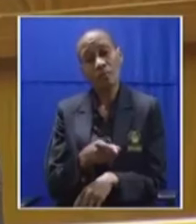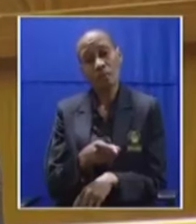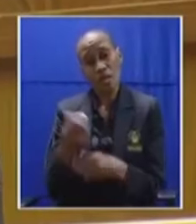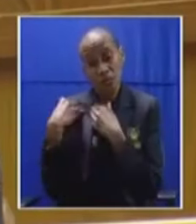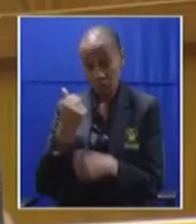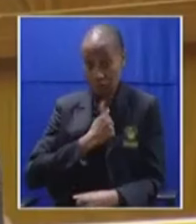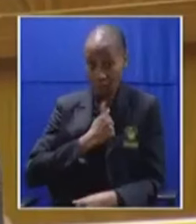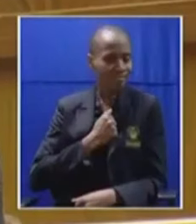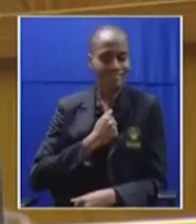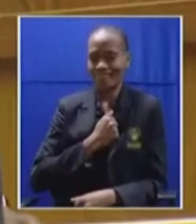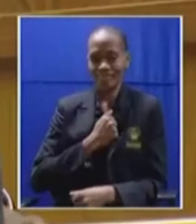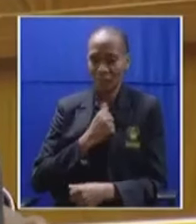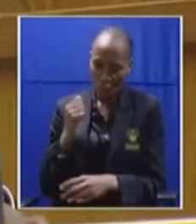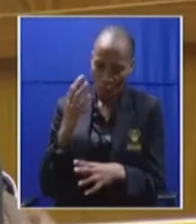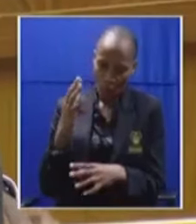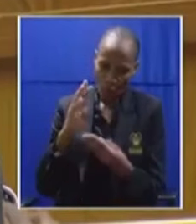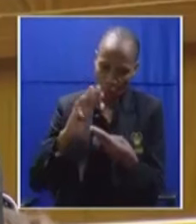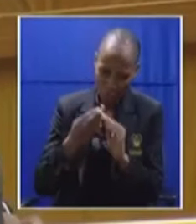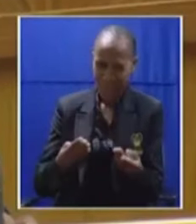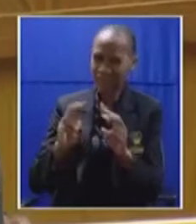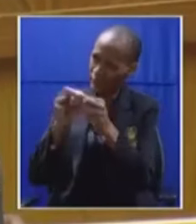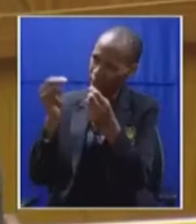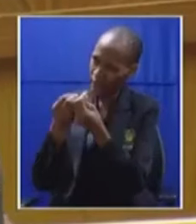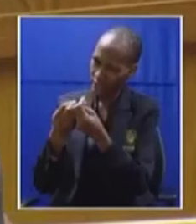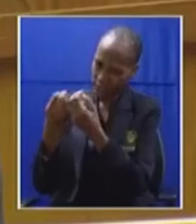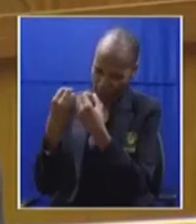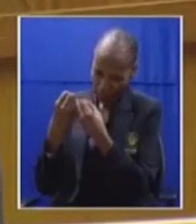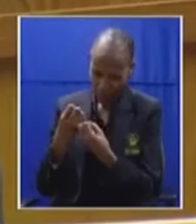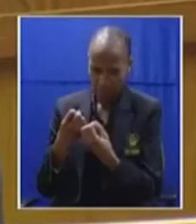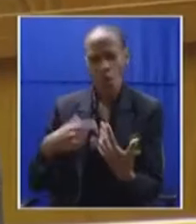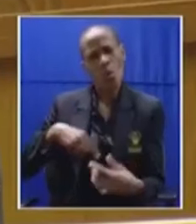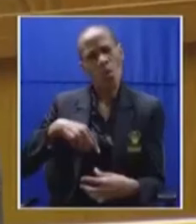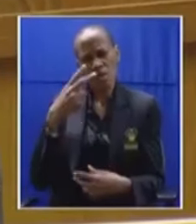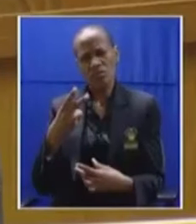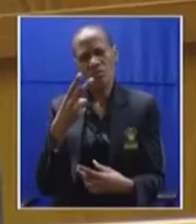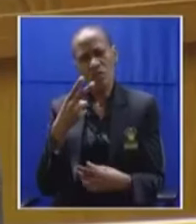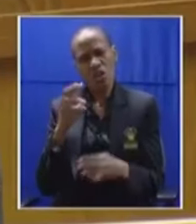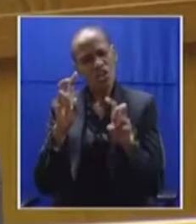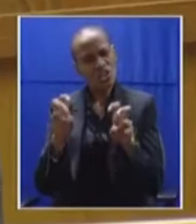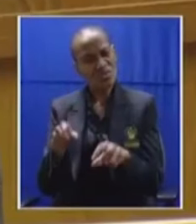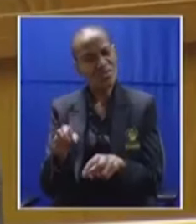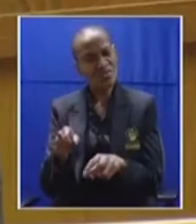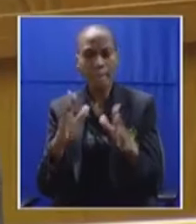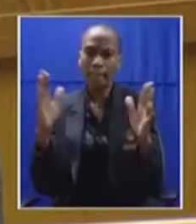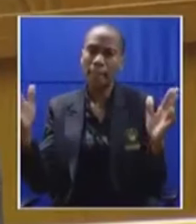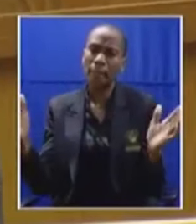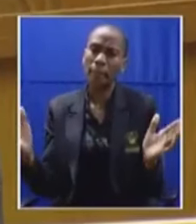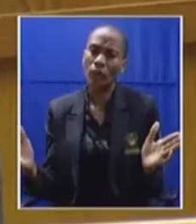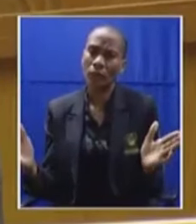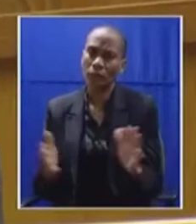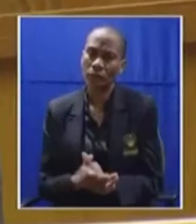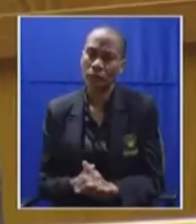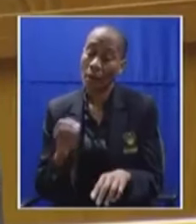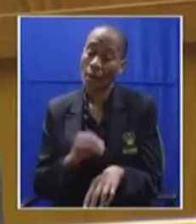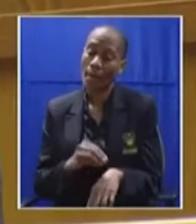one, and look at it more broadly as a